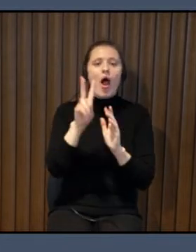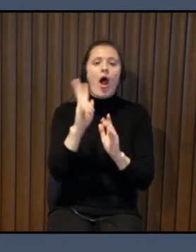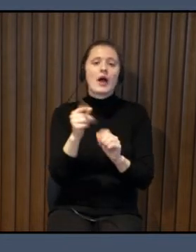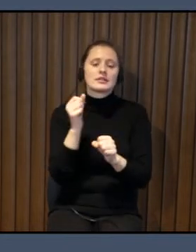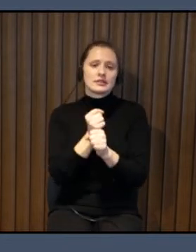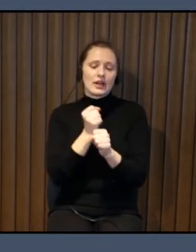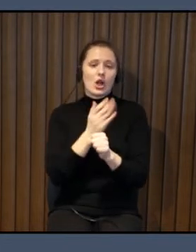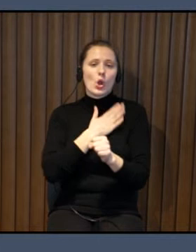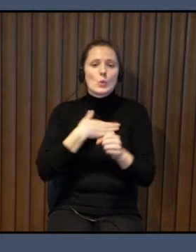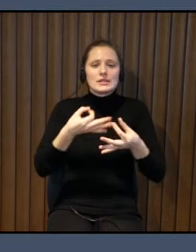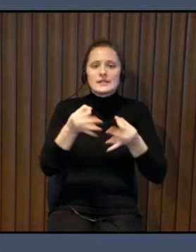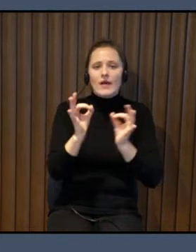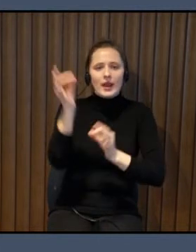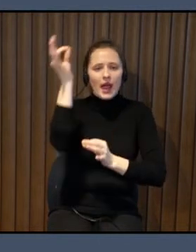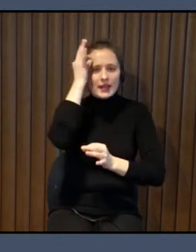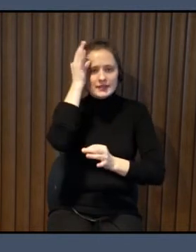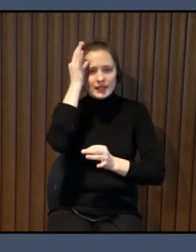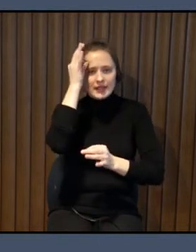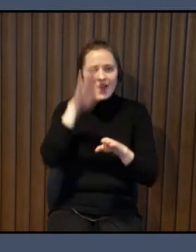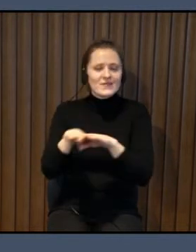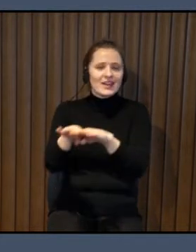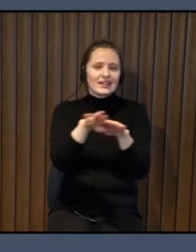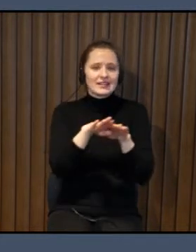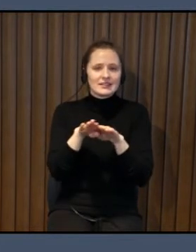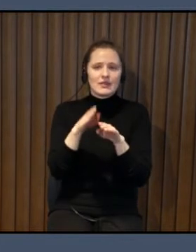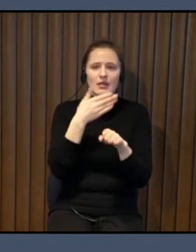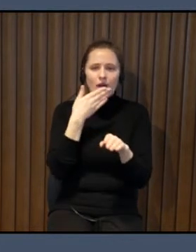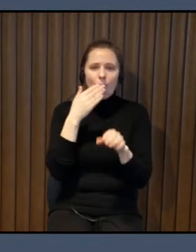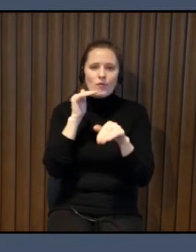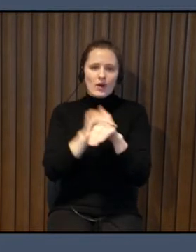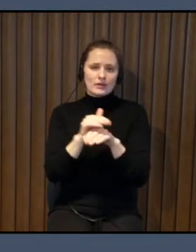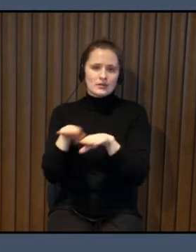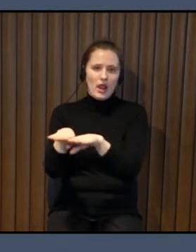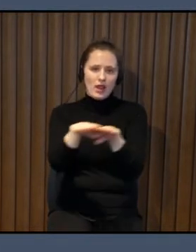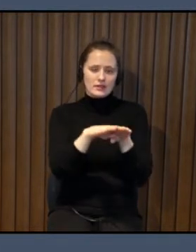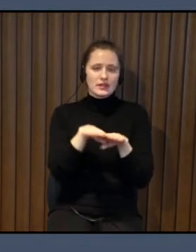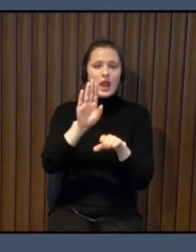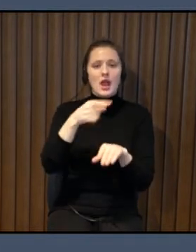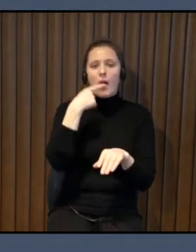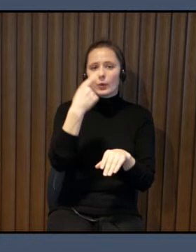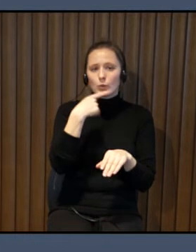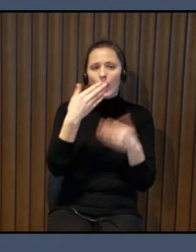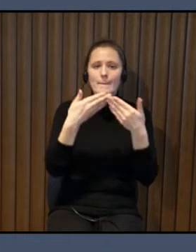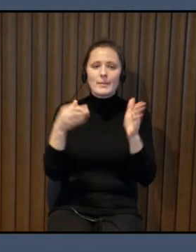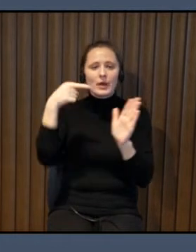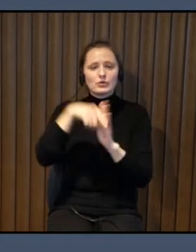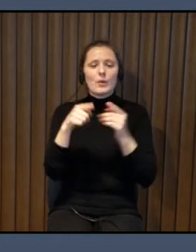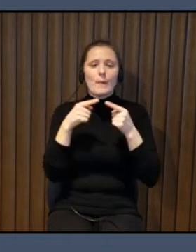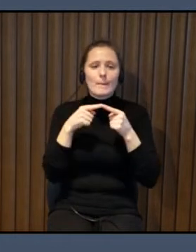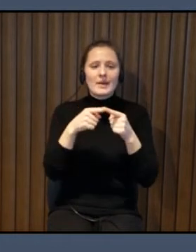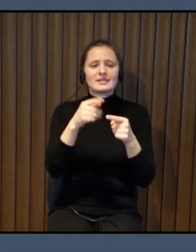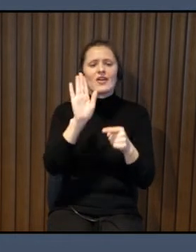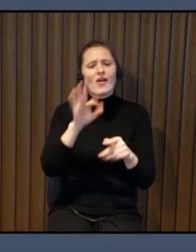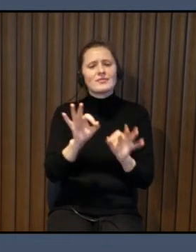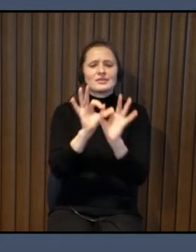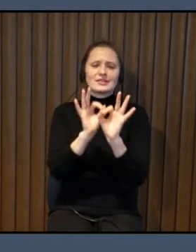the parties should be educated or trained on accessibility issues. What